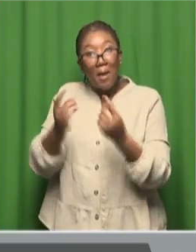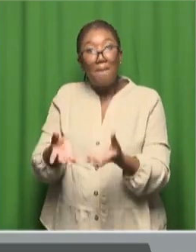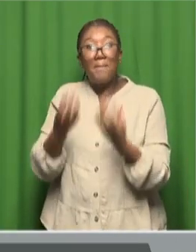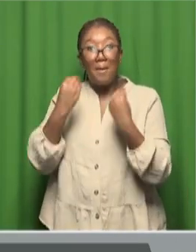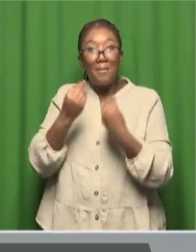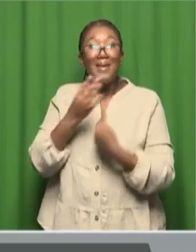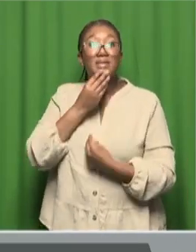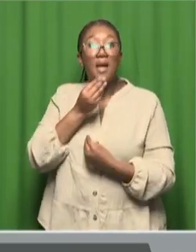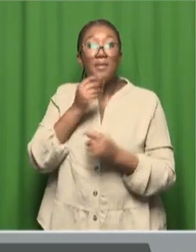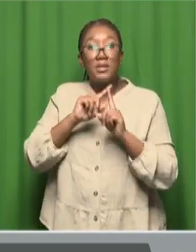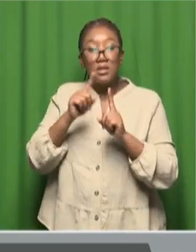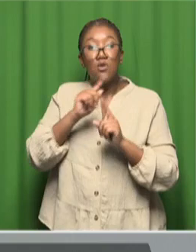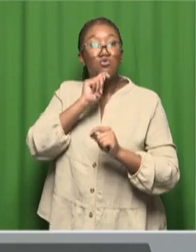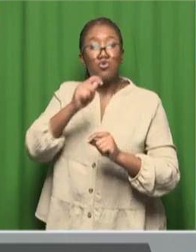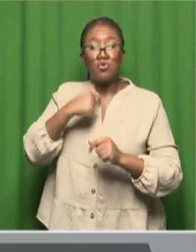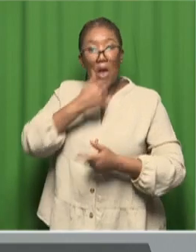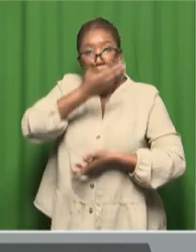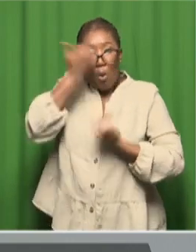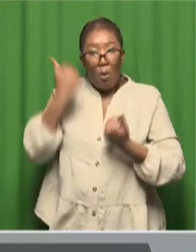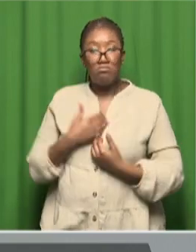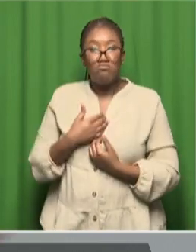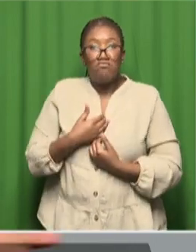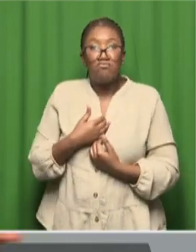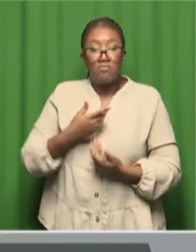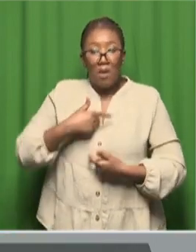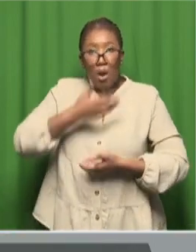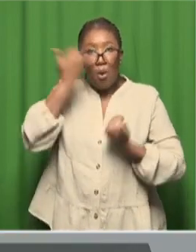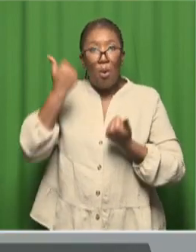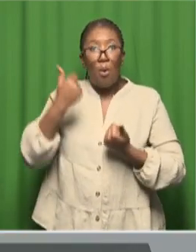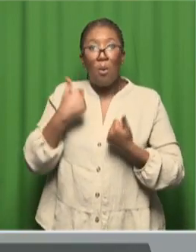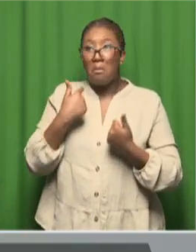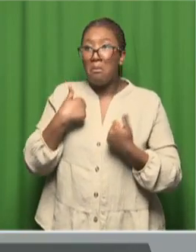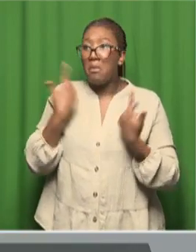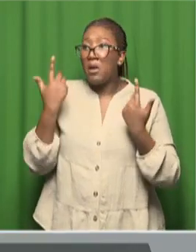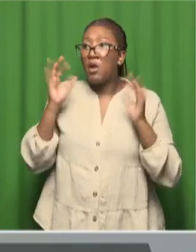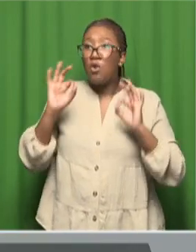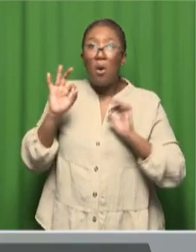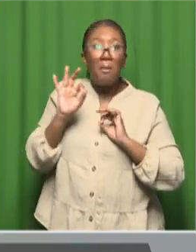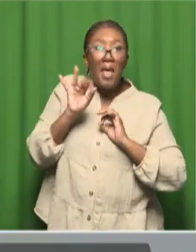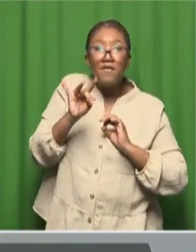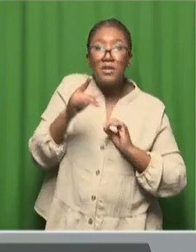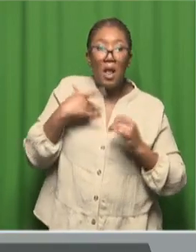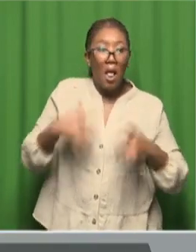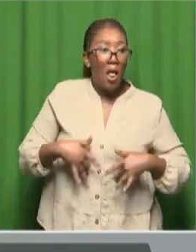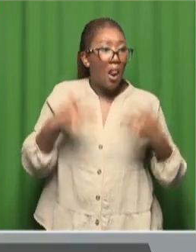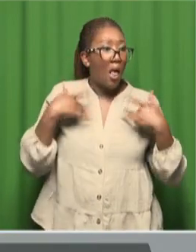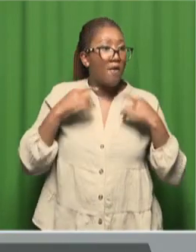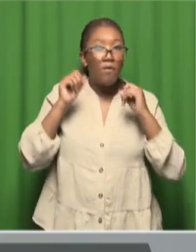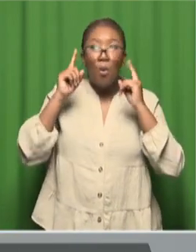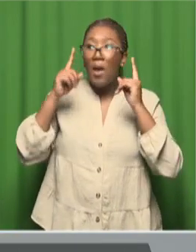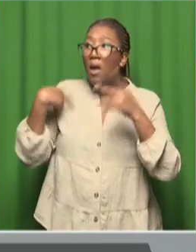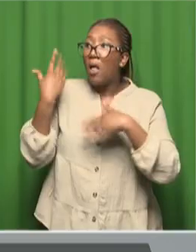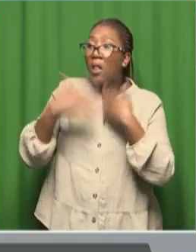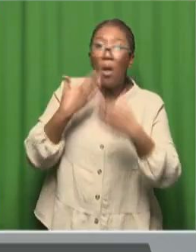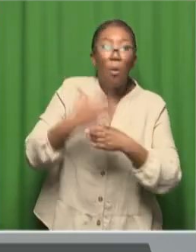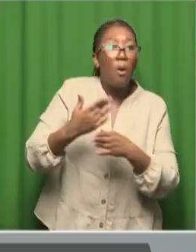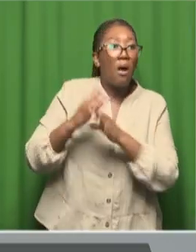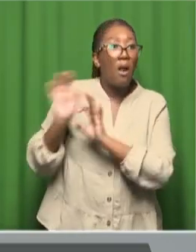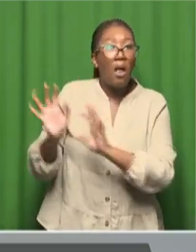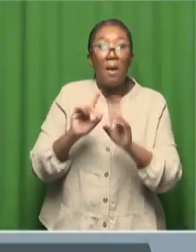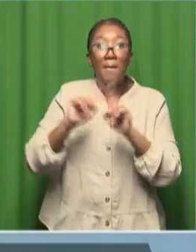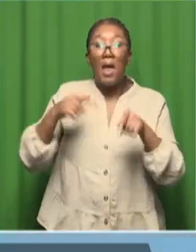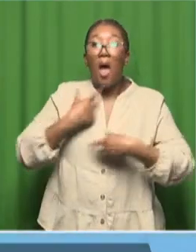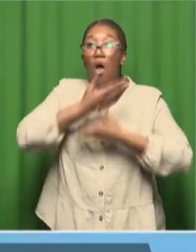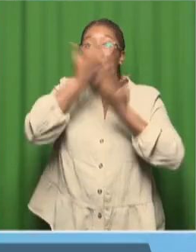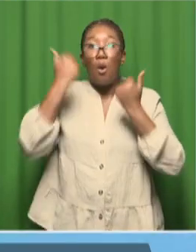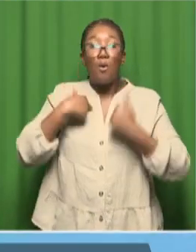actually don't know that they have this disease, walking around, going about their daily lifestyles and actually not knowing. And then we